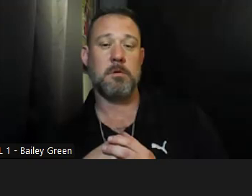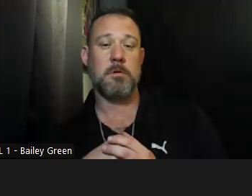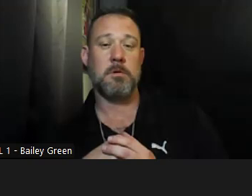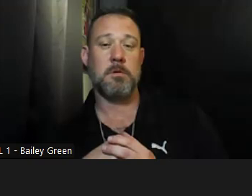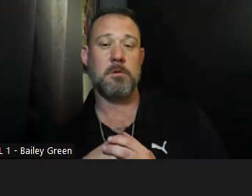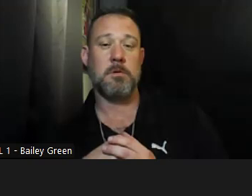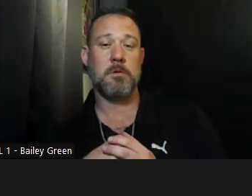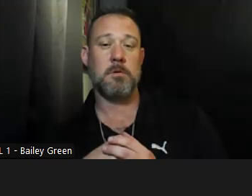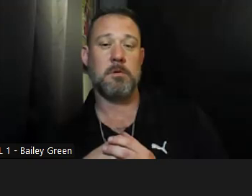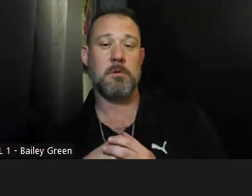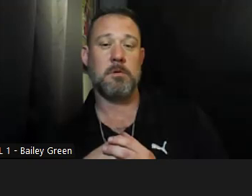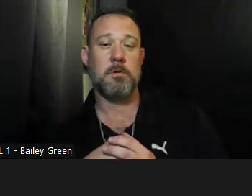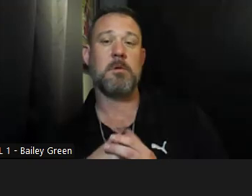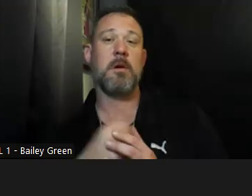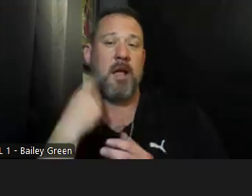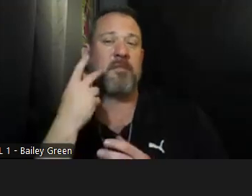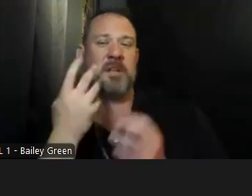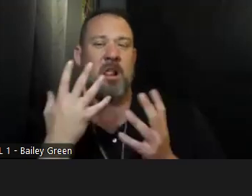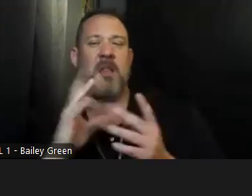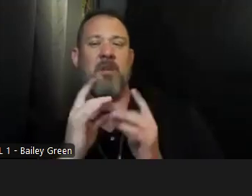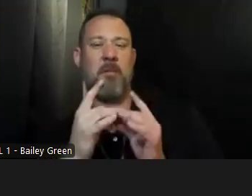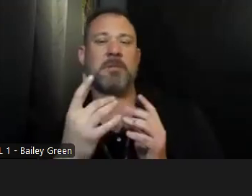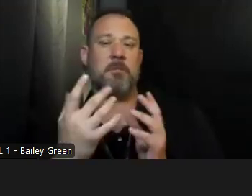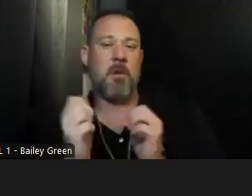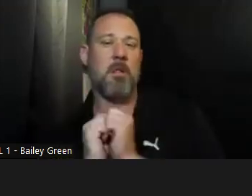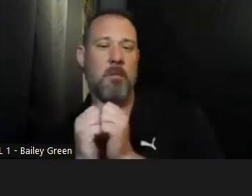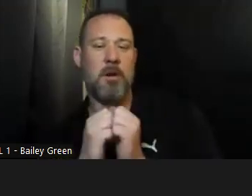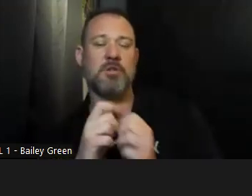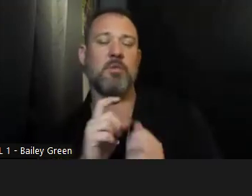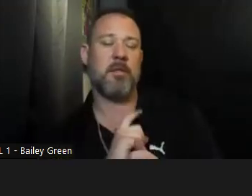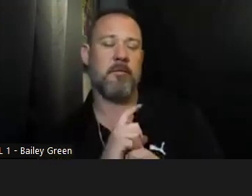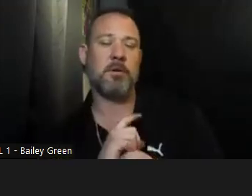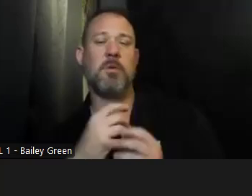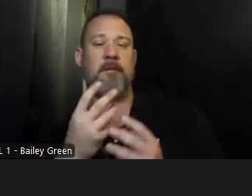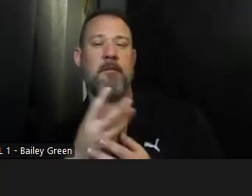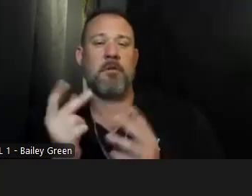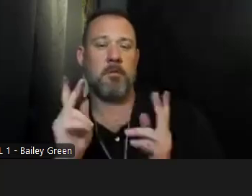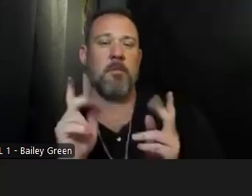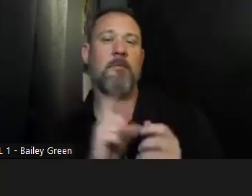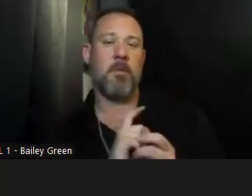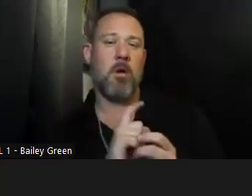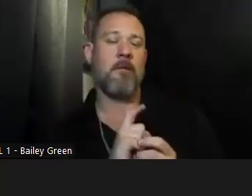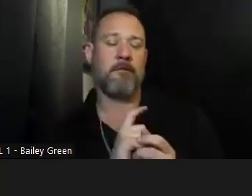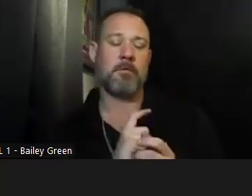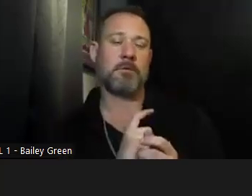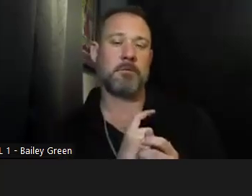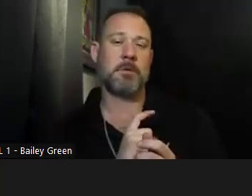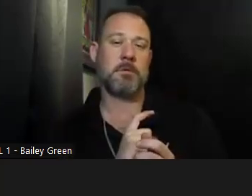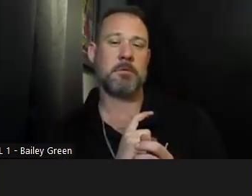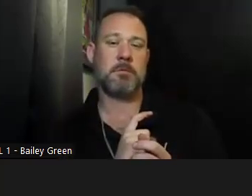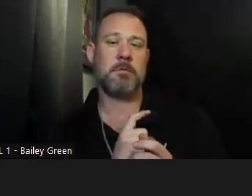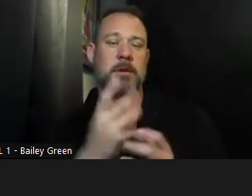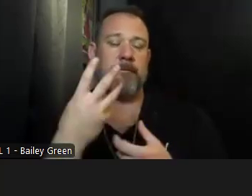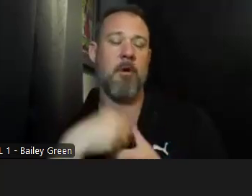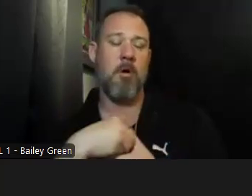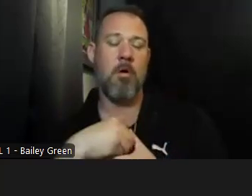Definitely seeing a lot of comments about collaborations with law enforcement. I know we have quite a few folks from law enforcement side of things